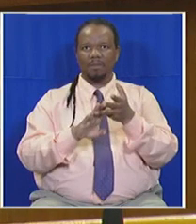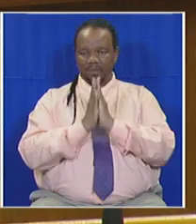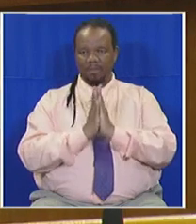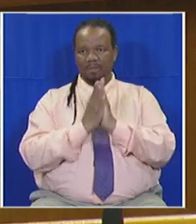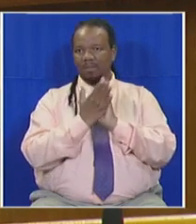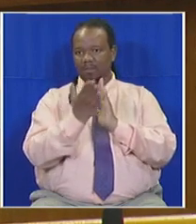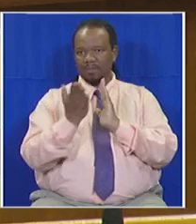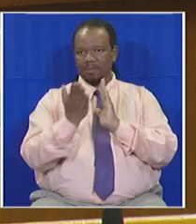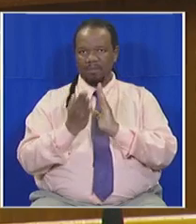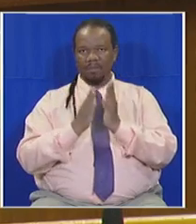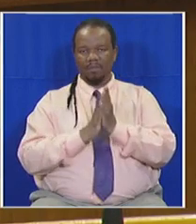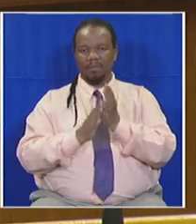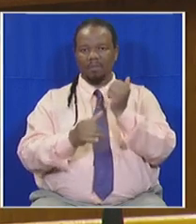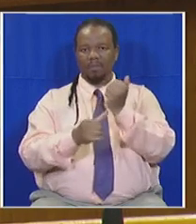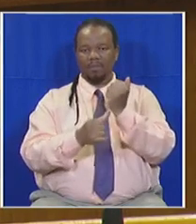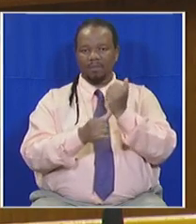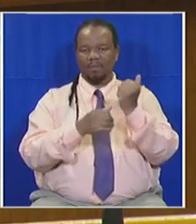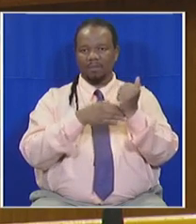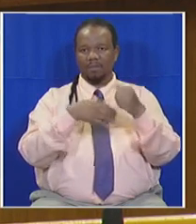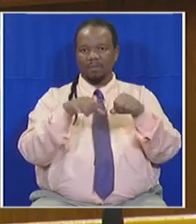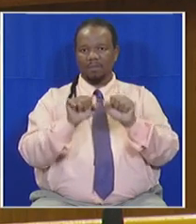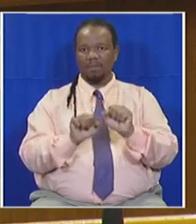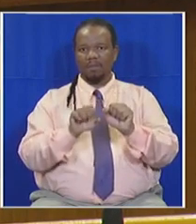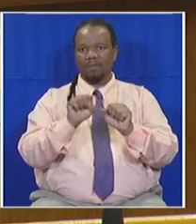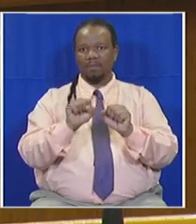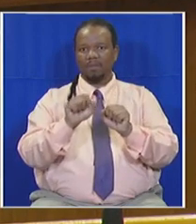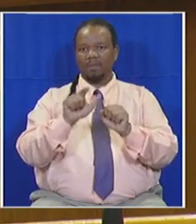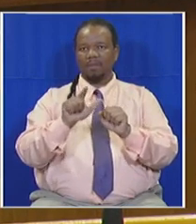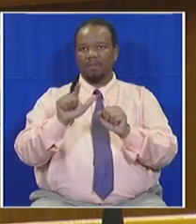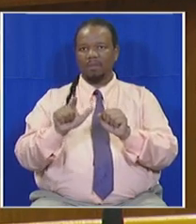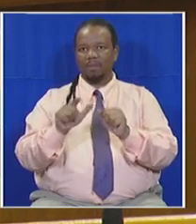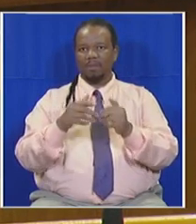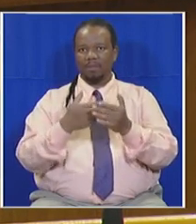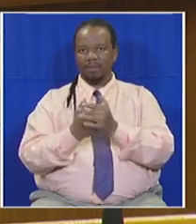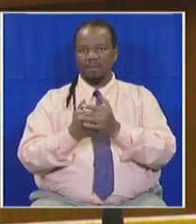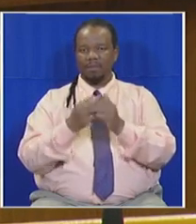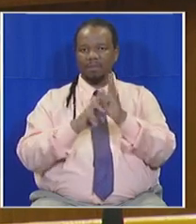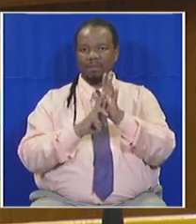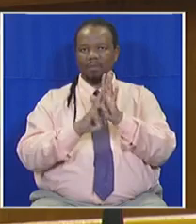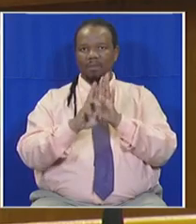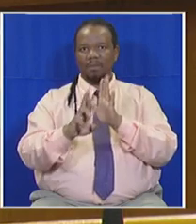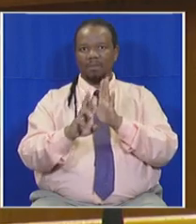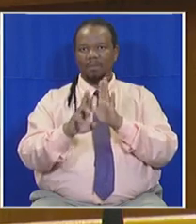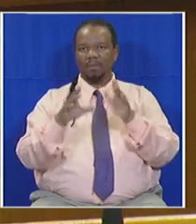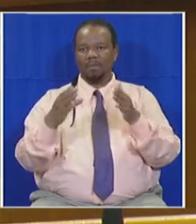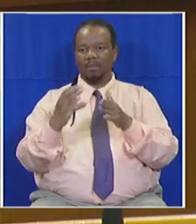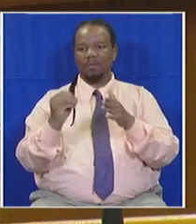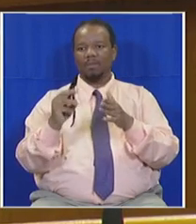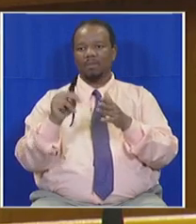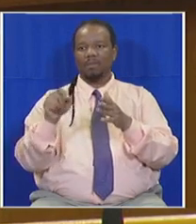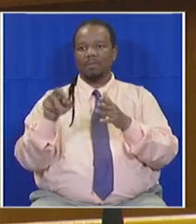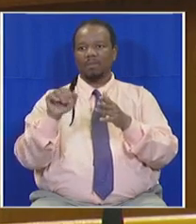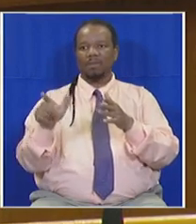the deputy chairperson of the CRL Commission, representatives of Contra Lesa, the business